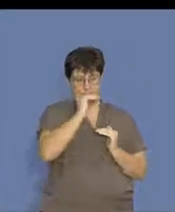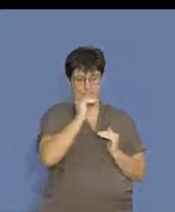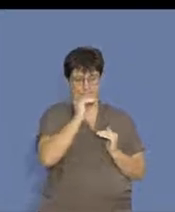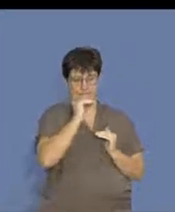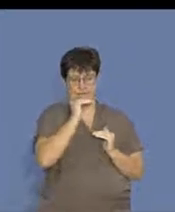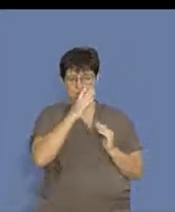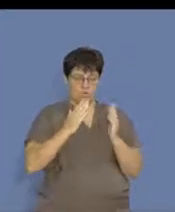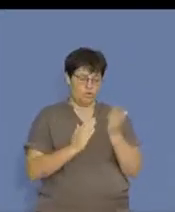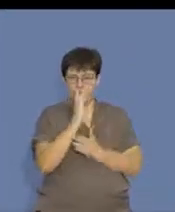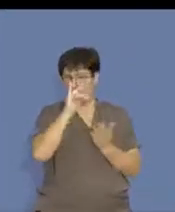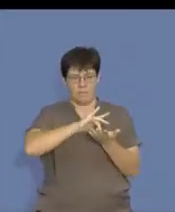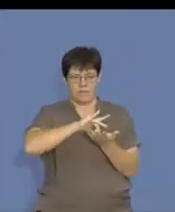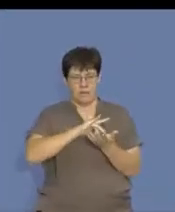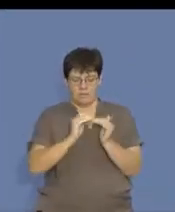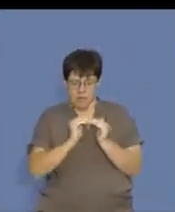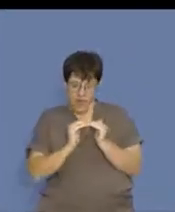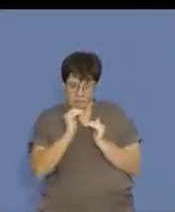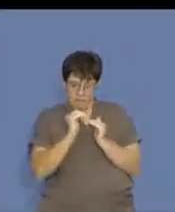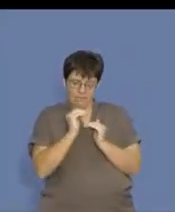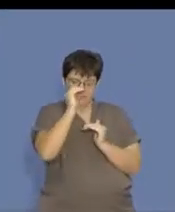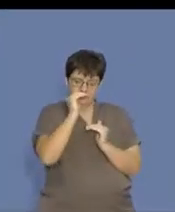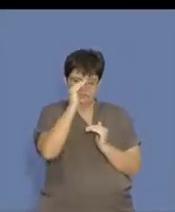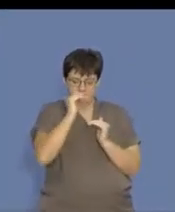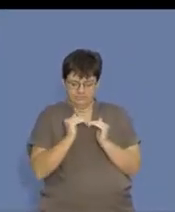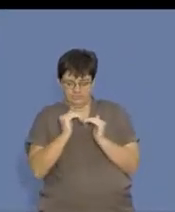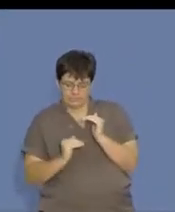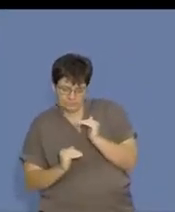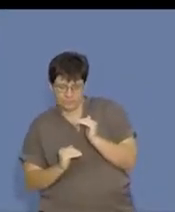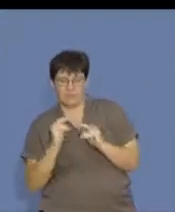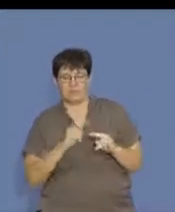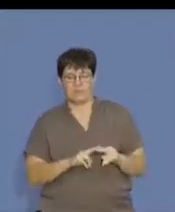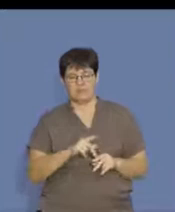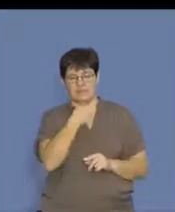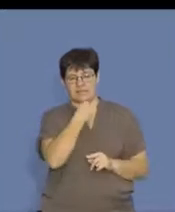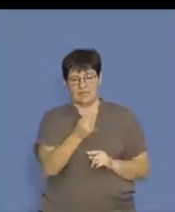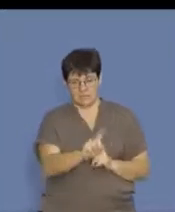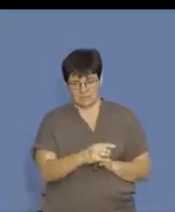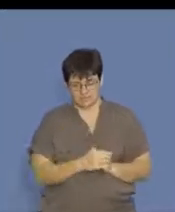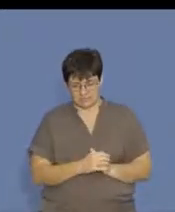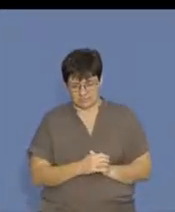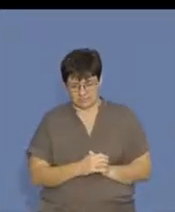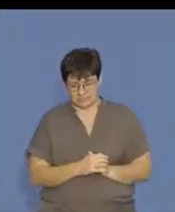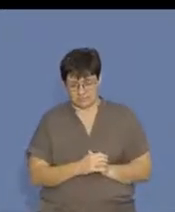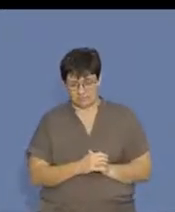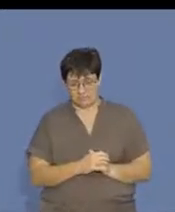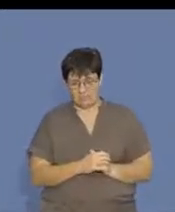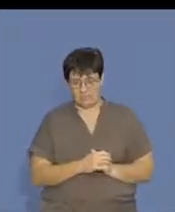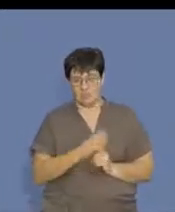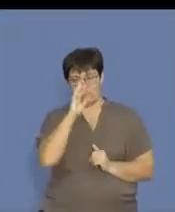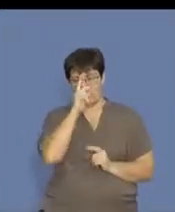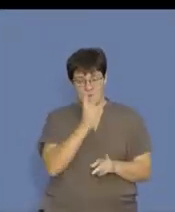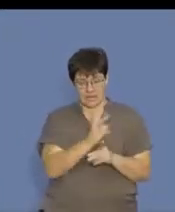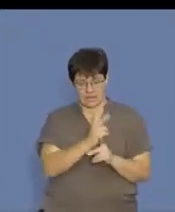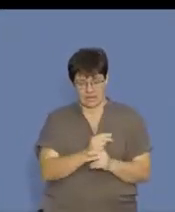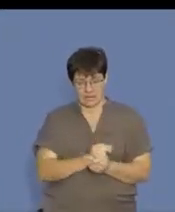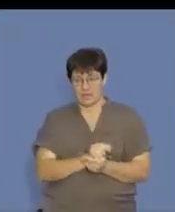unit up, 1 unit down, 2 units up, 2 units down, depending on what the graph is. So